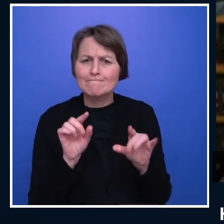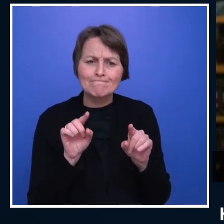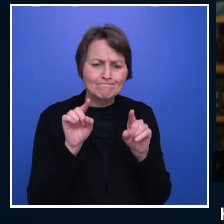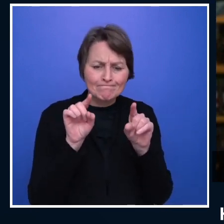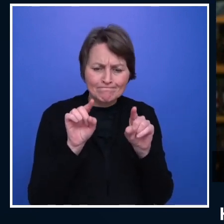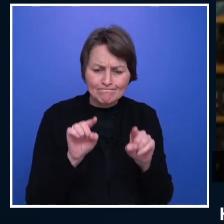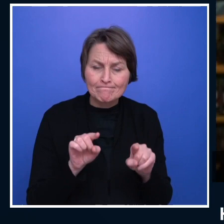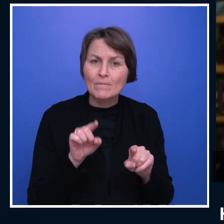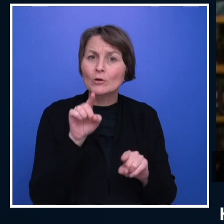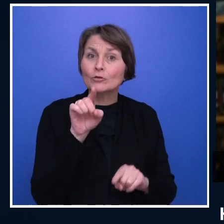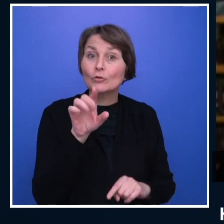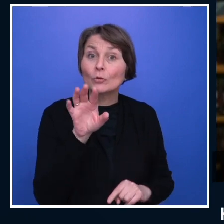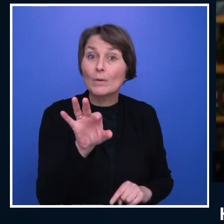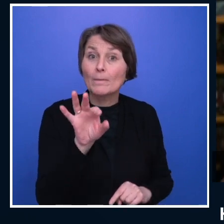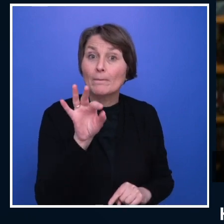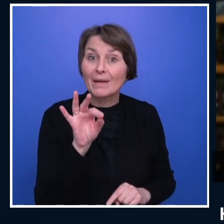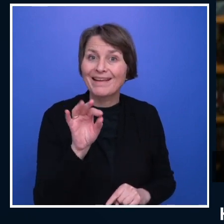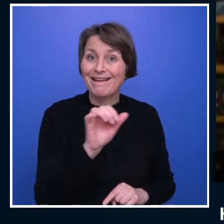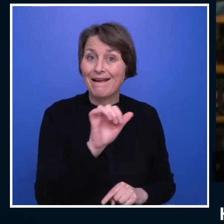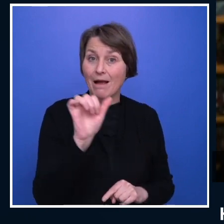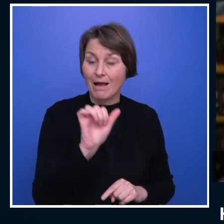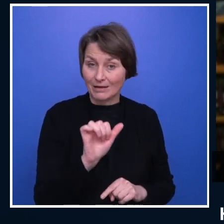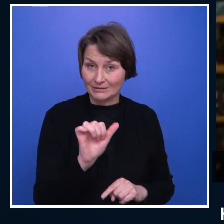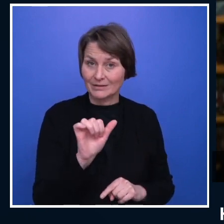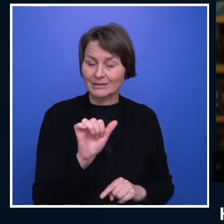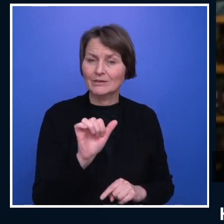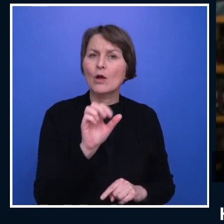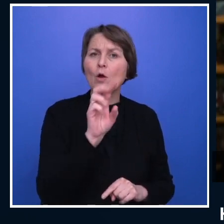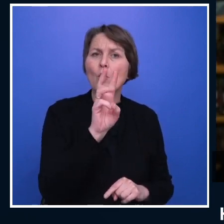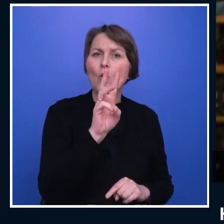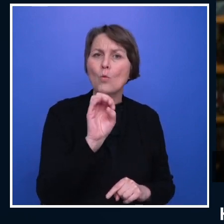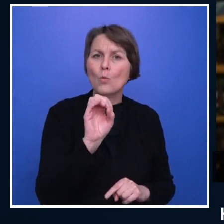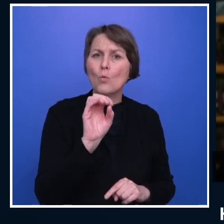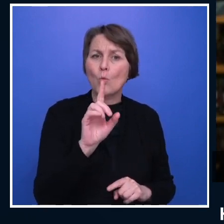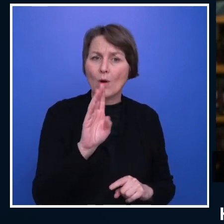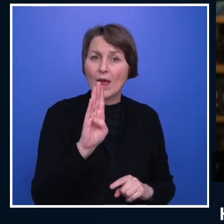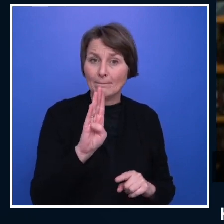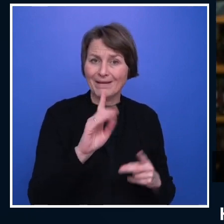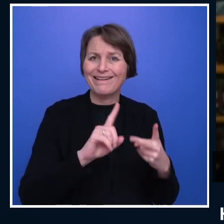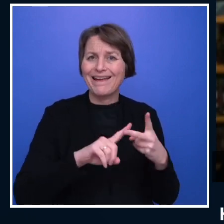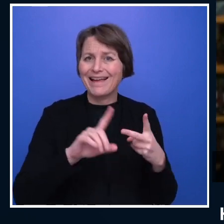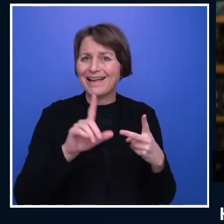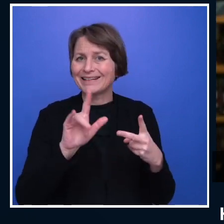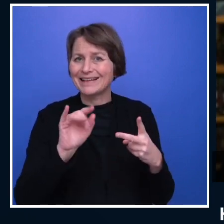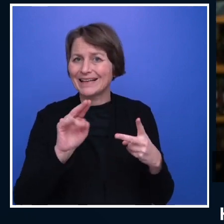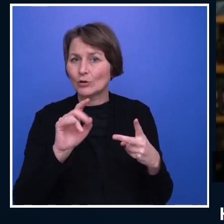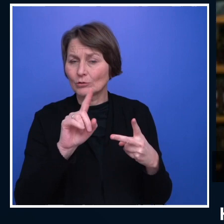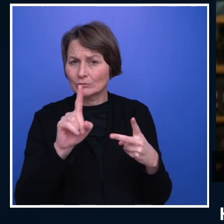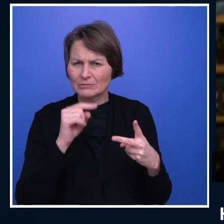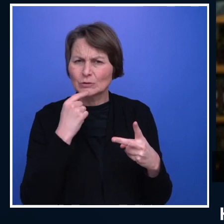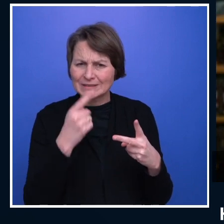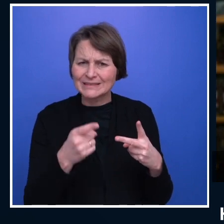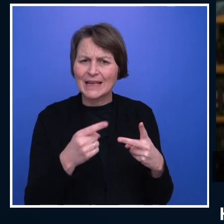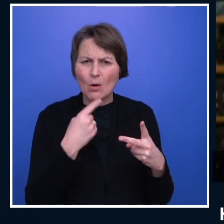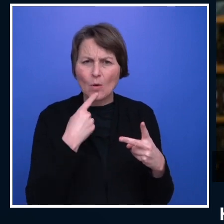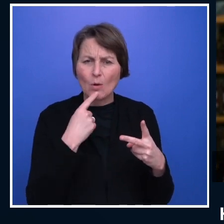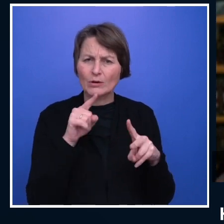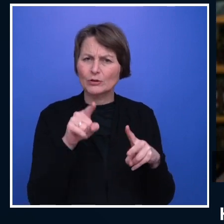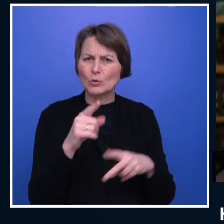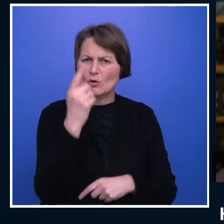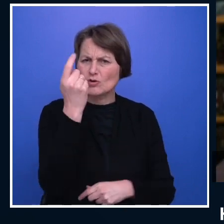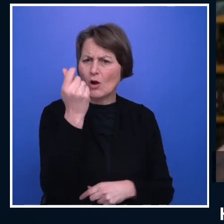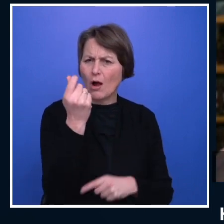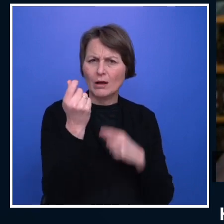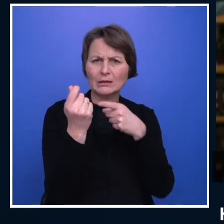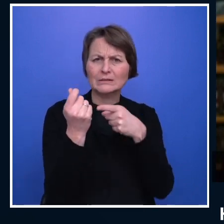service plan, so you've chosen web apps and Linux web apps. And you say that's because of costs. Why